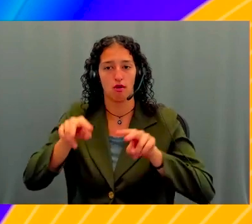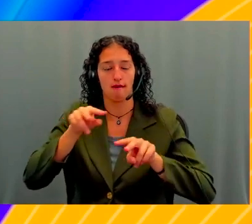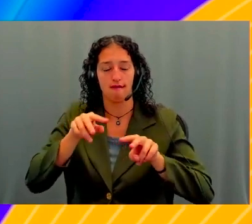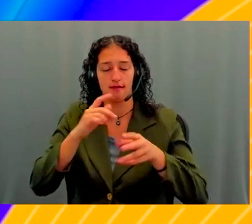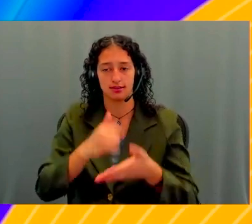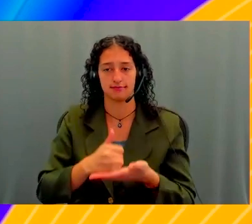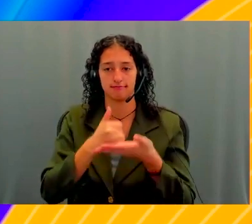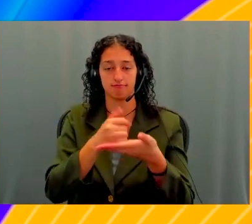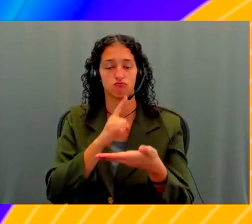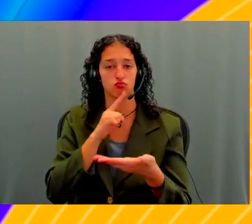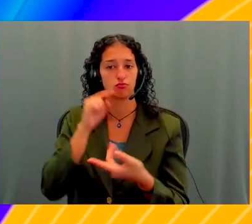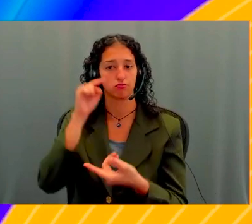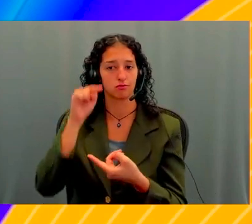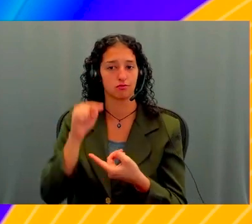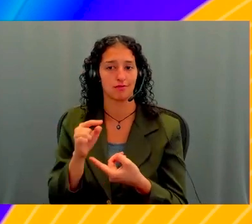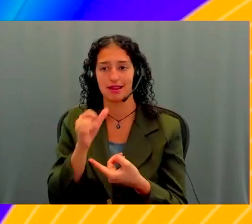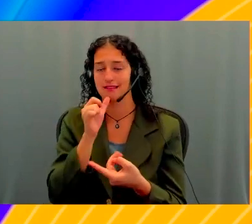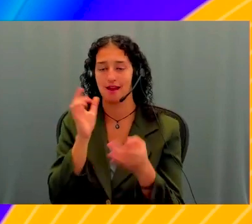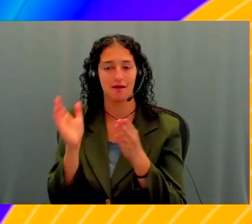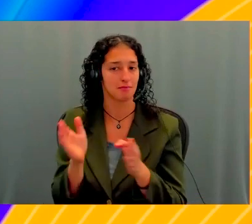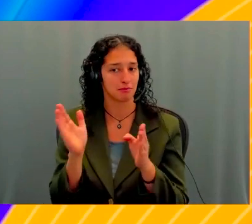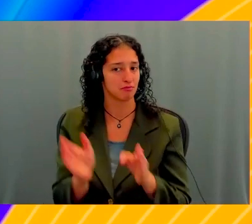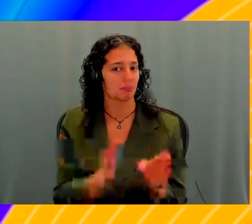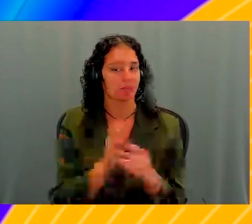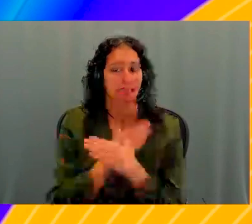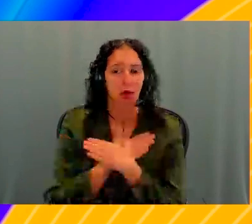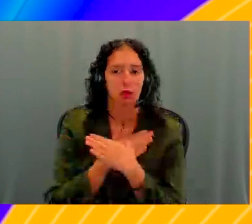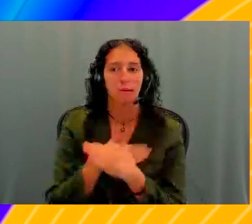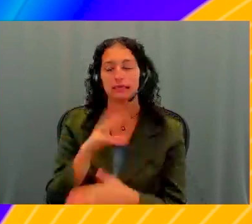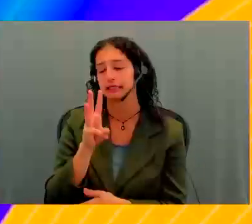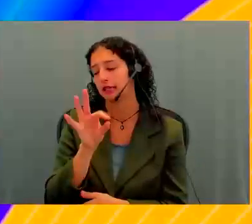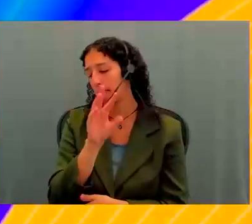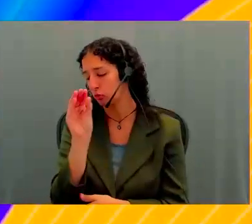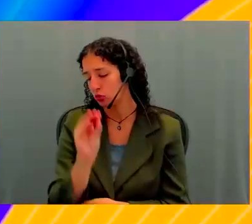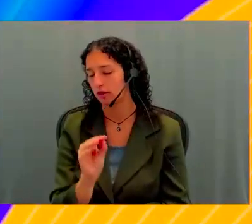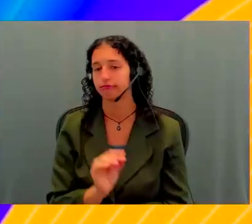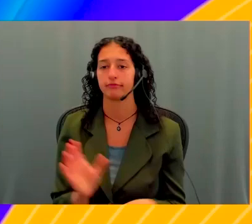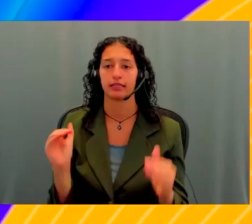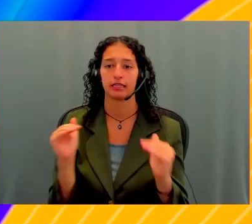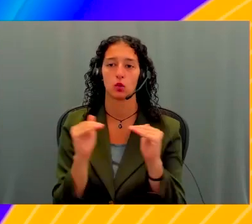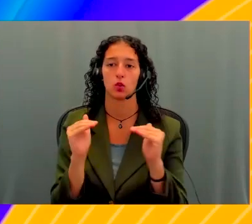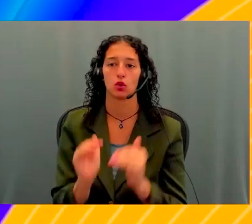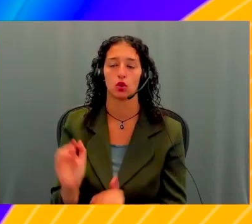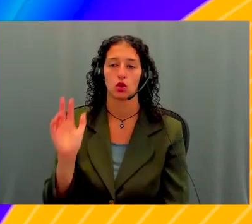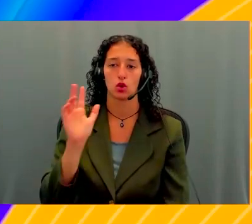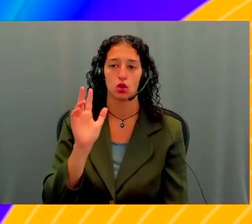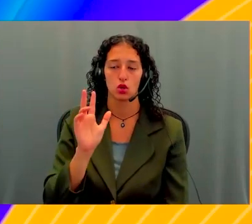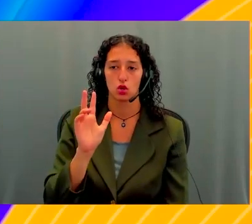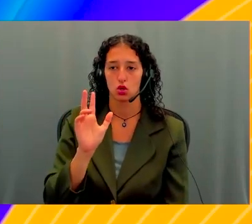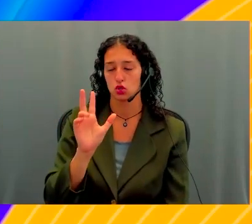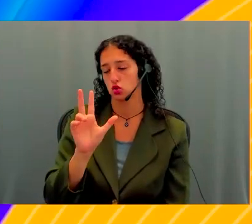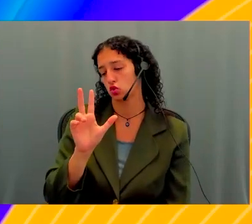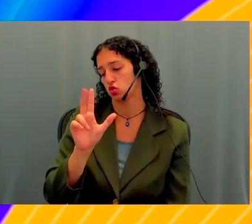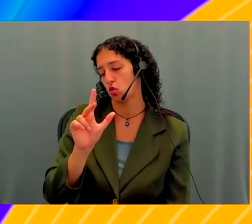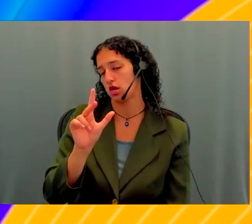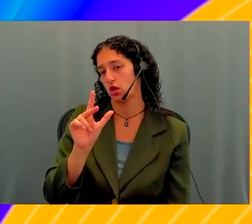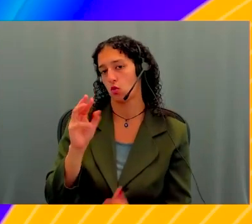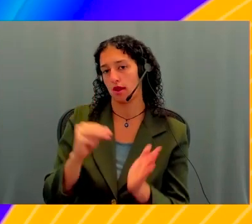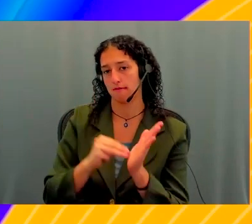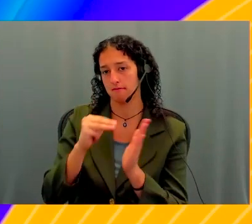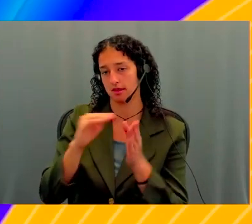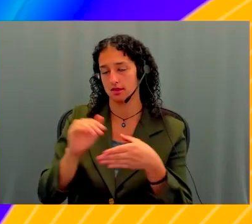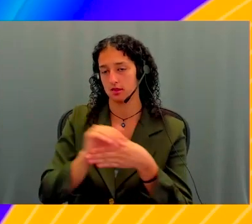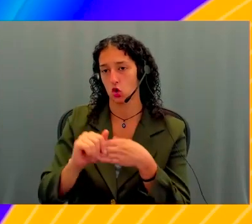reduce unplanned downtime by 69%, That's amazing. which equates to $23 million saved because now you don't